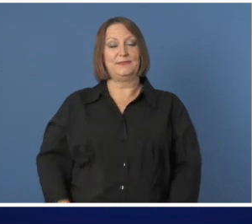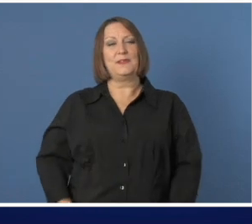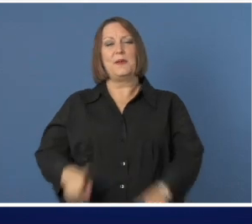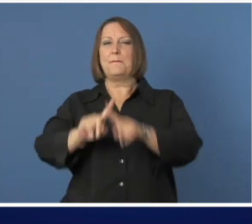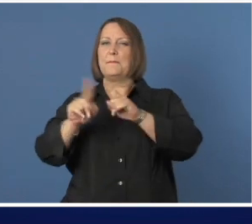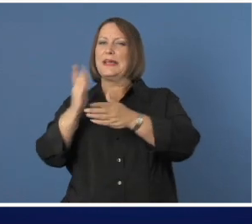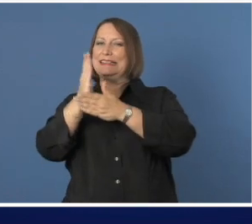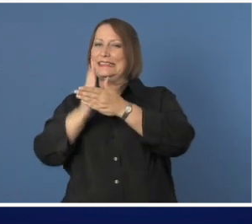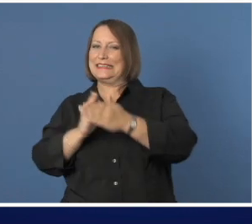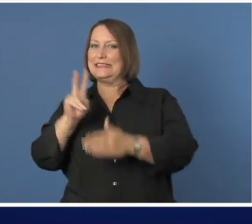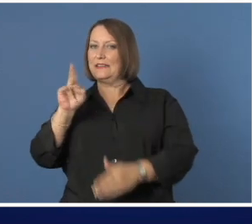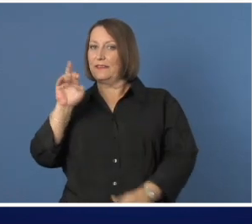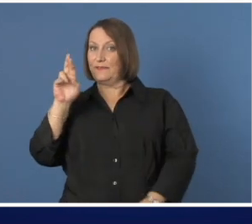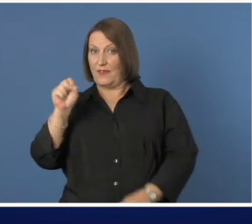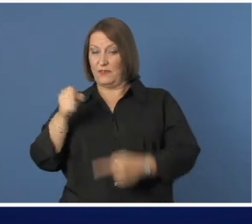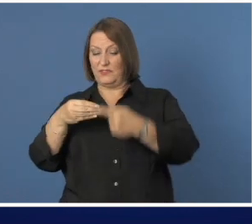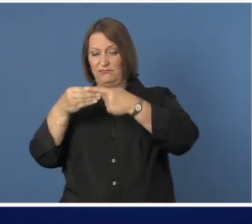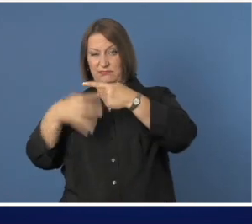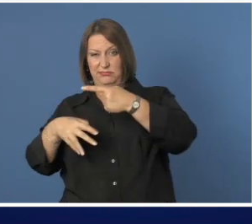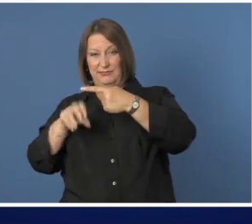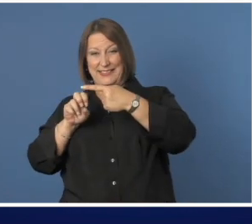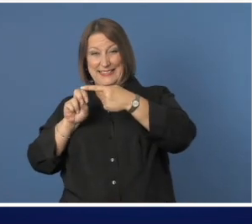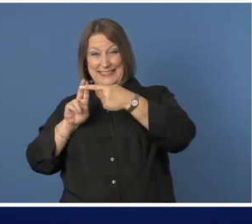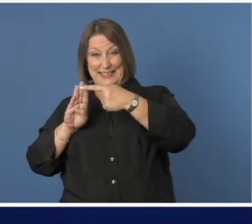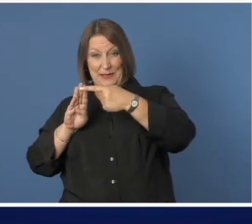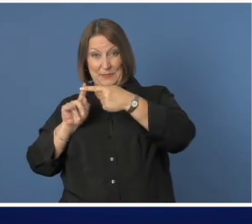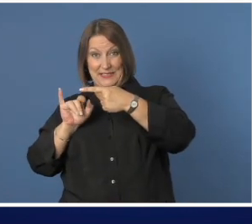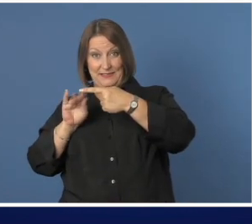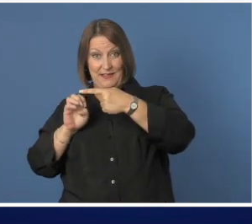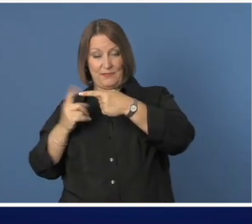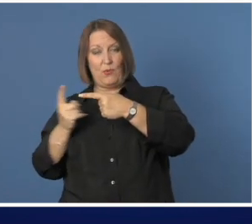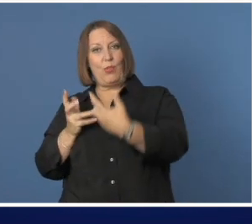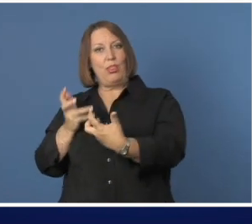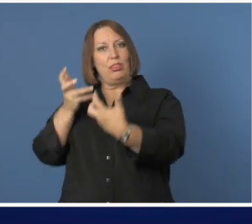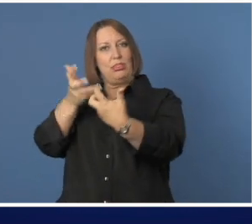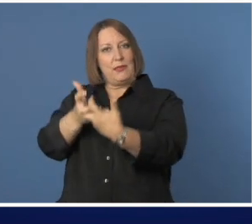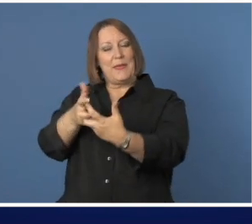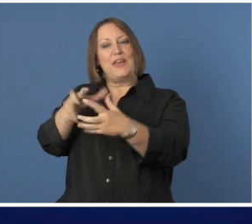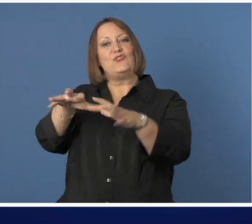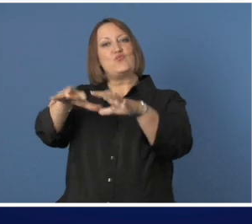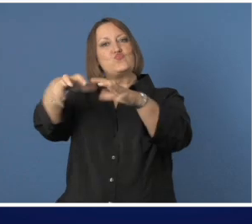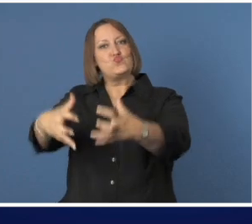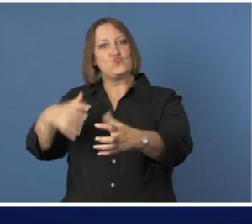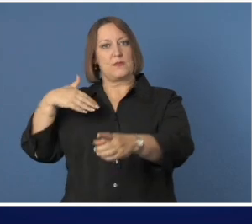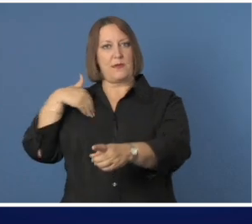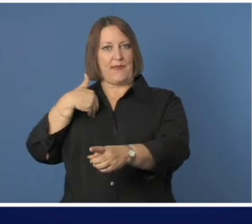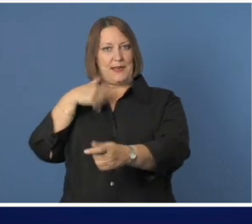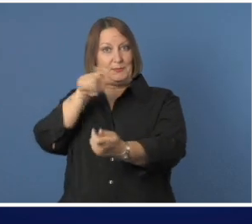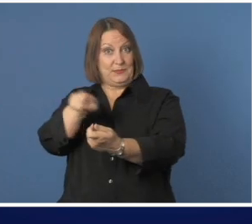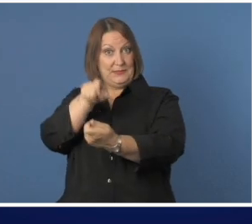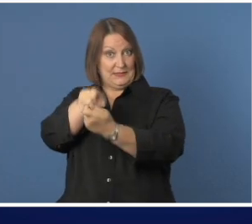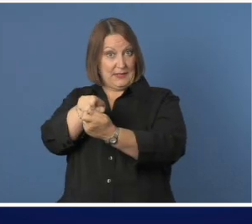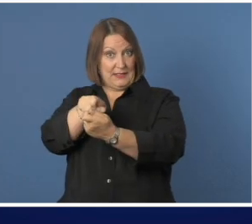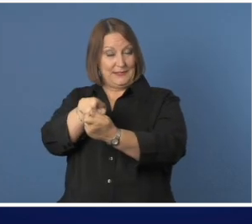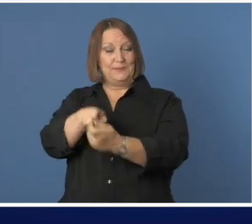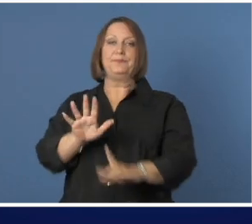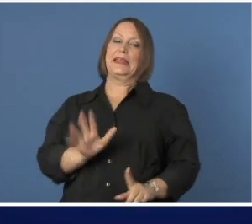However, certain subtypes of Influenza A virus are specific to certain species,